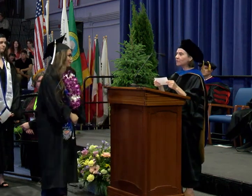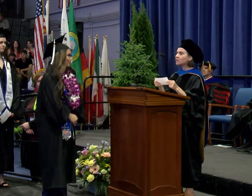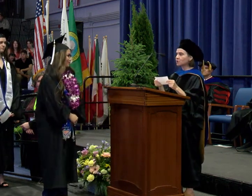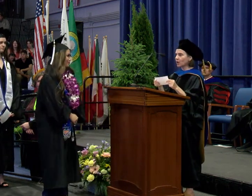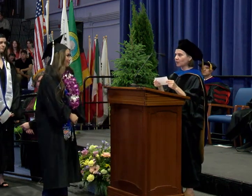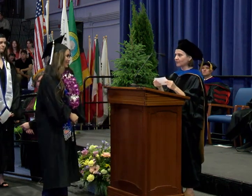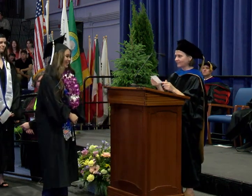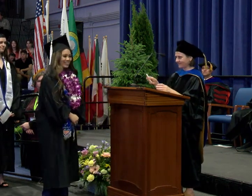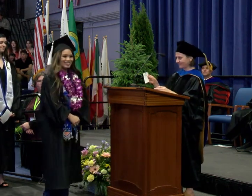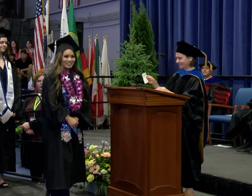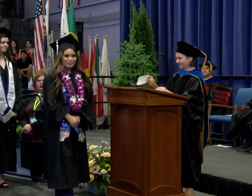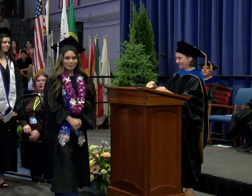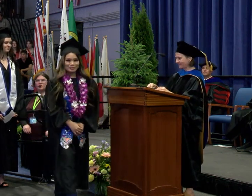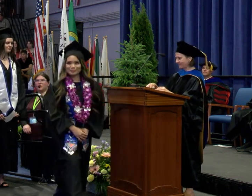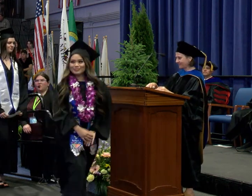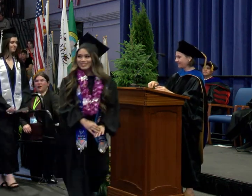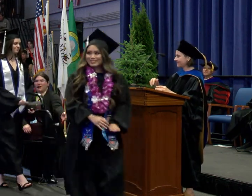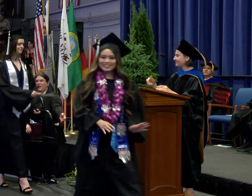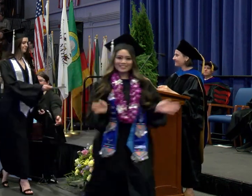Panucci Jean.